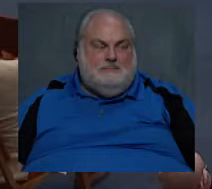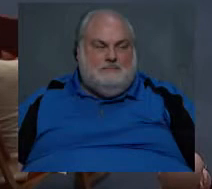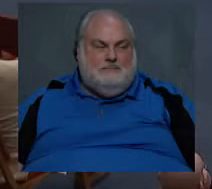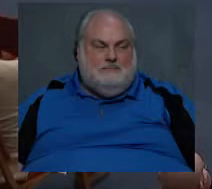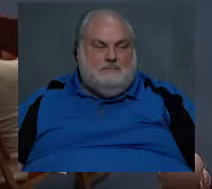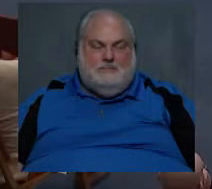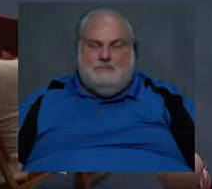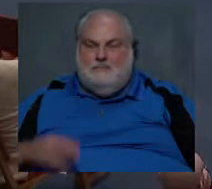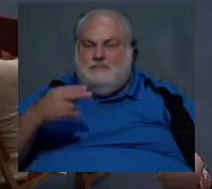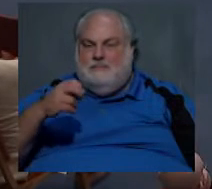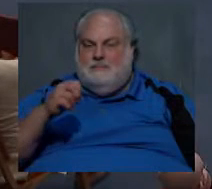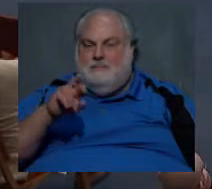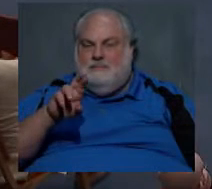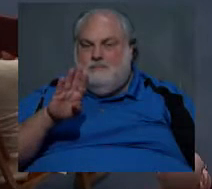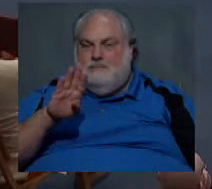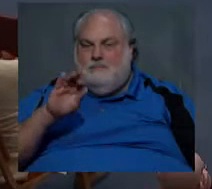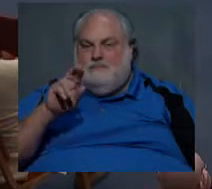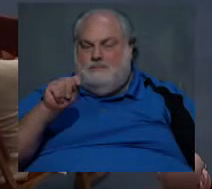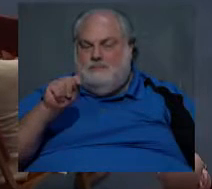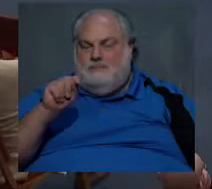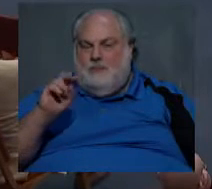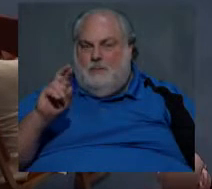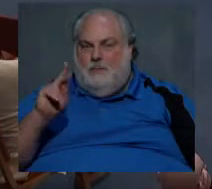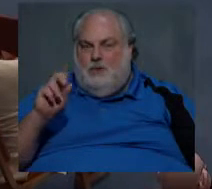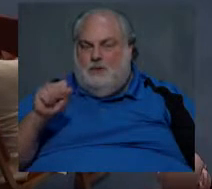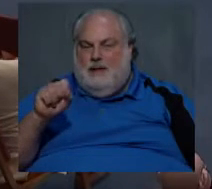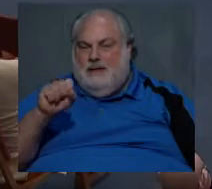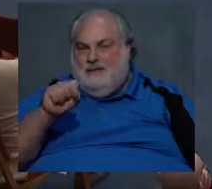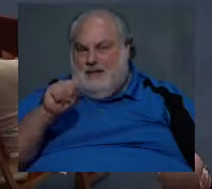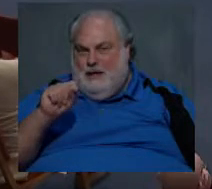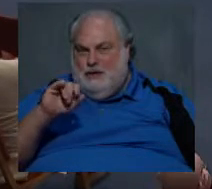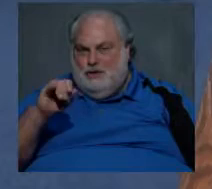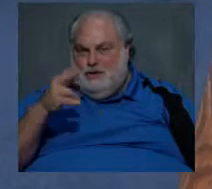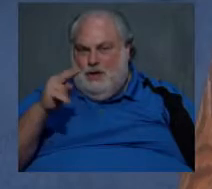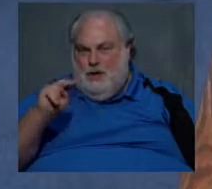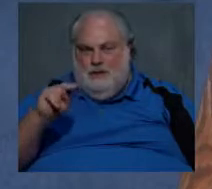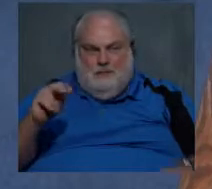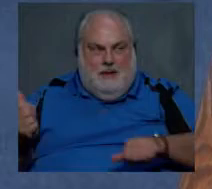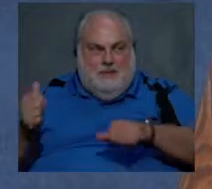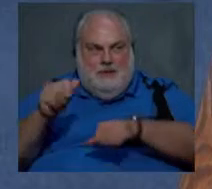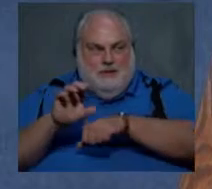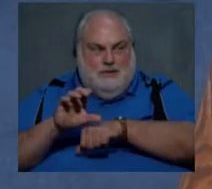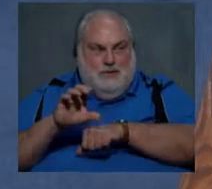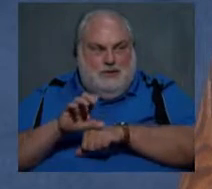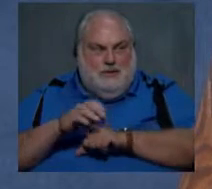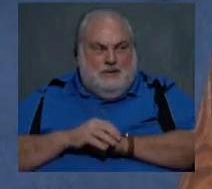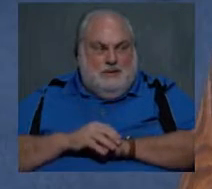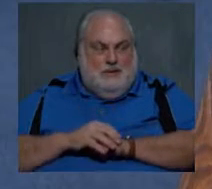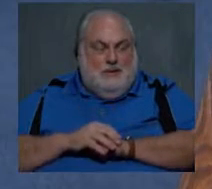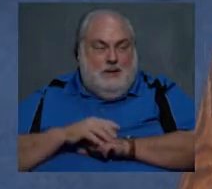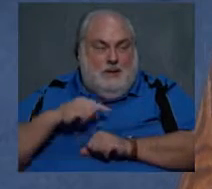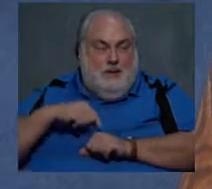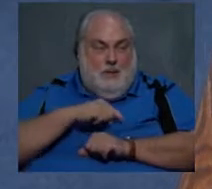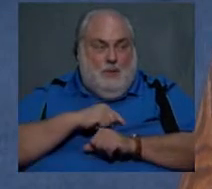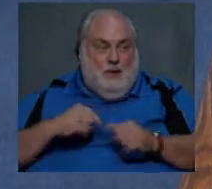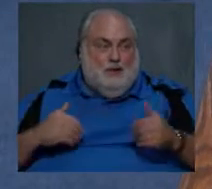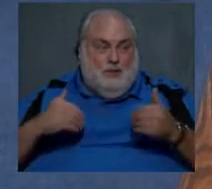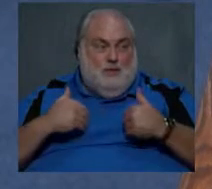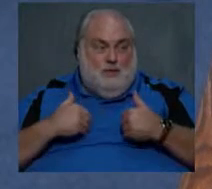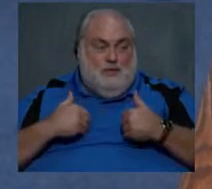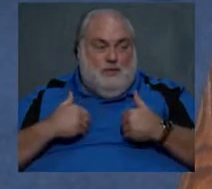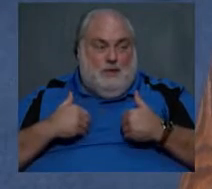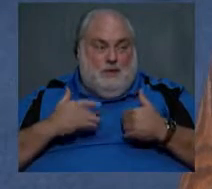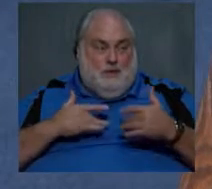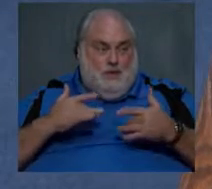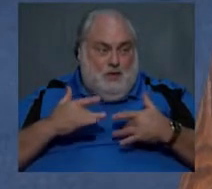I'm Herbert Brooks with St. John Baptist Church, Roosevelt, Maine. We had some concerns, and